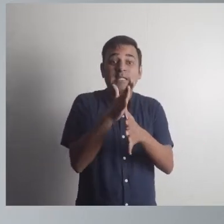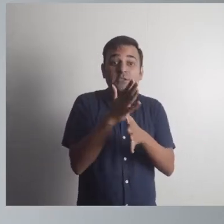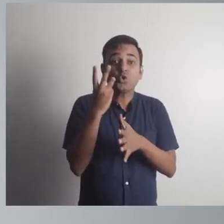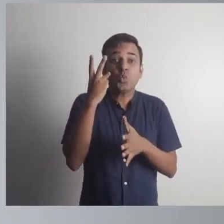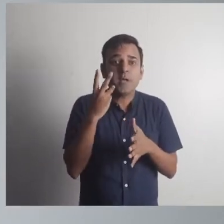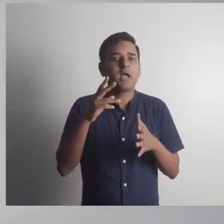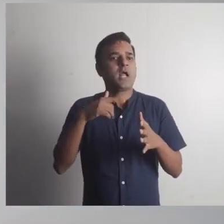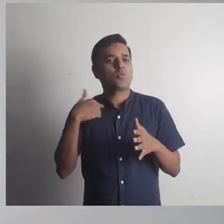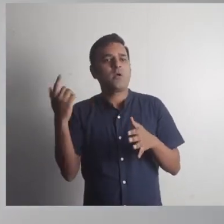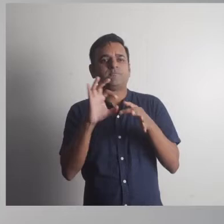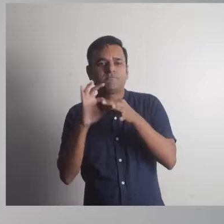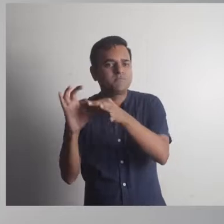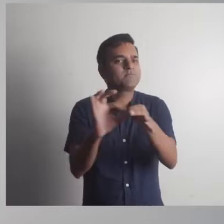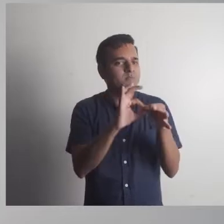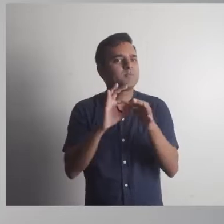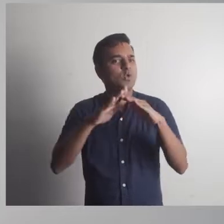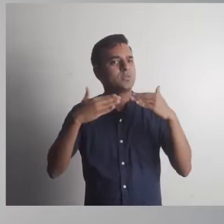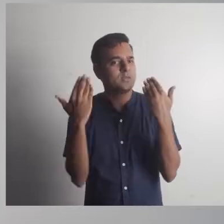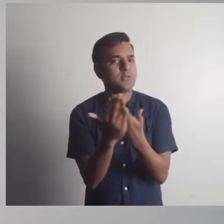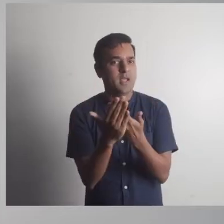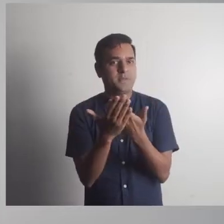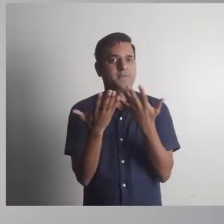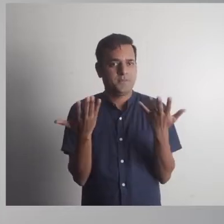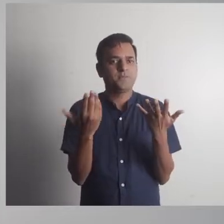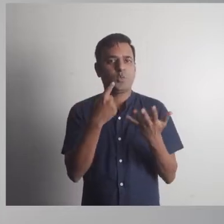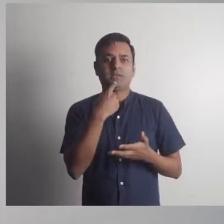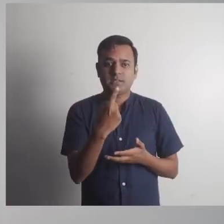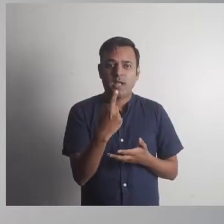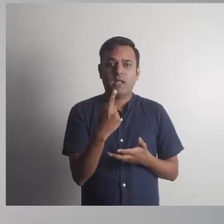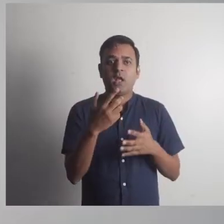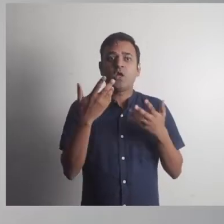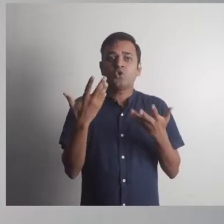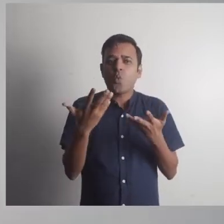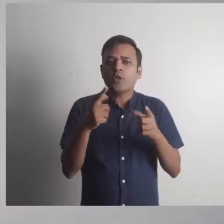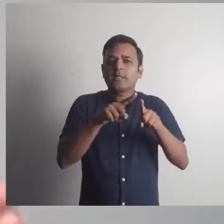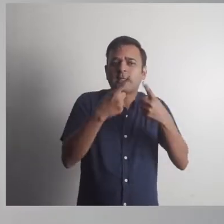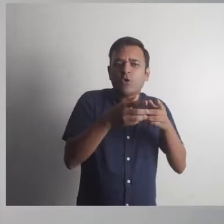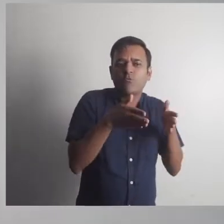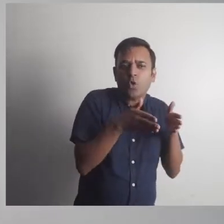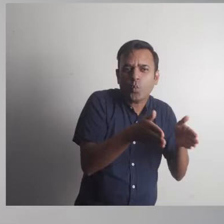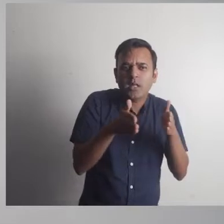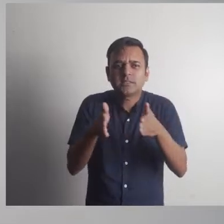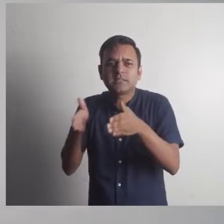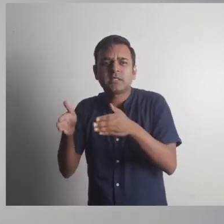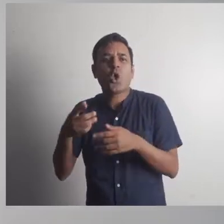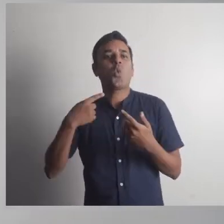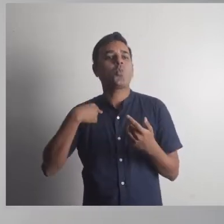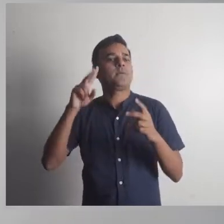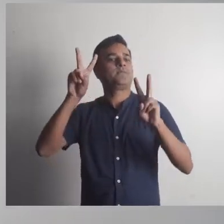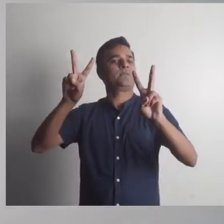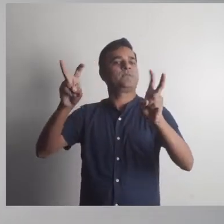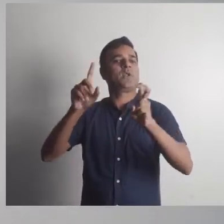ways. That is what we call intersectional feminism, is that we don't want to just say all women are this, all men